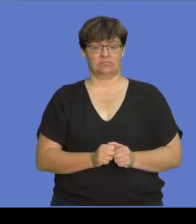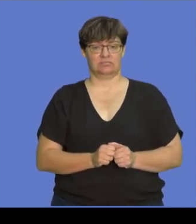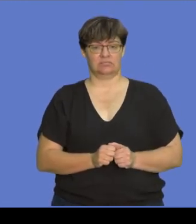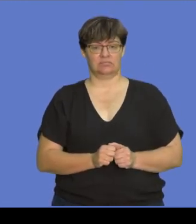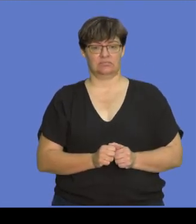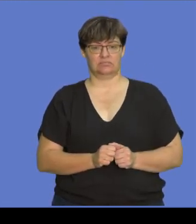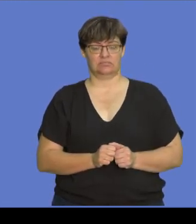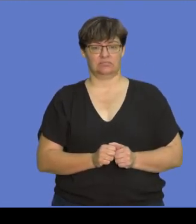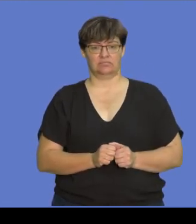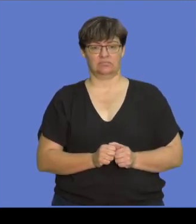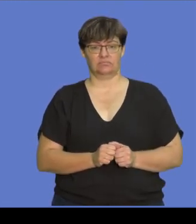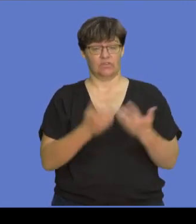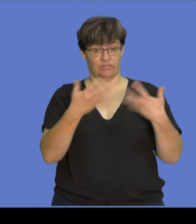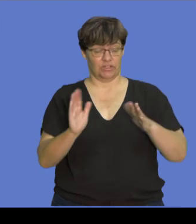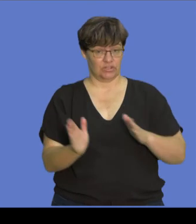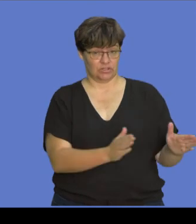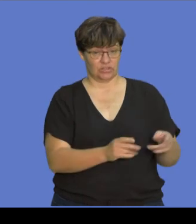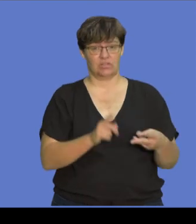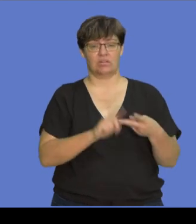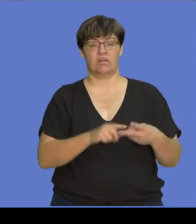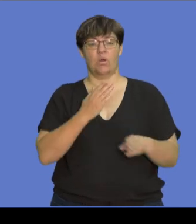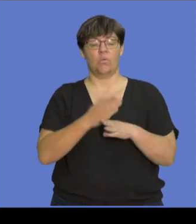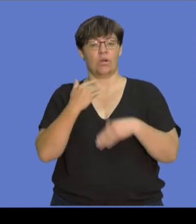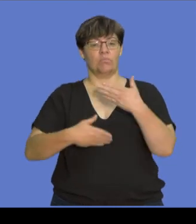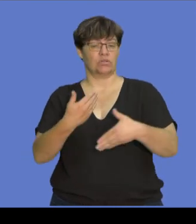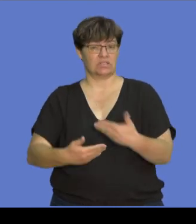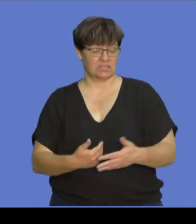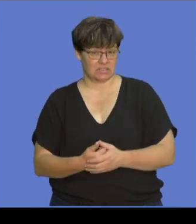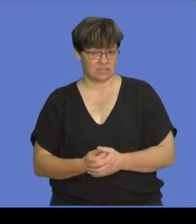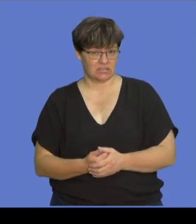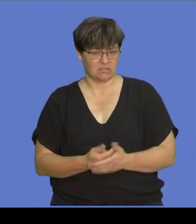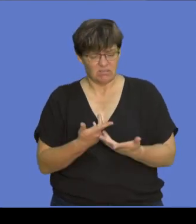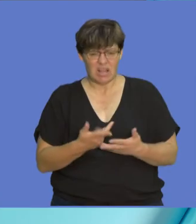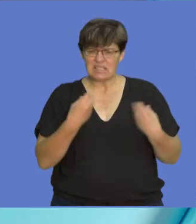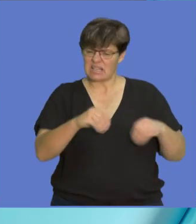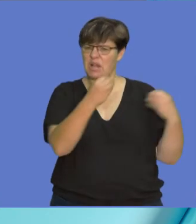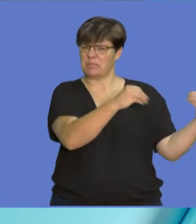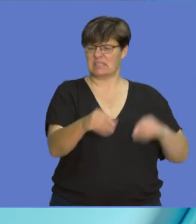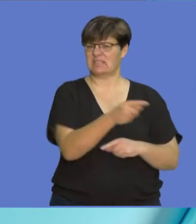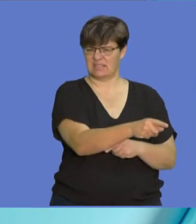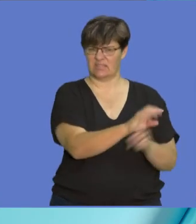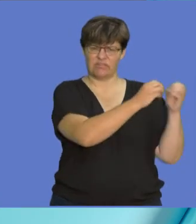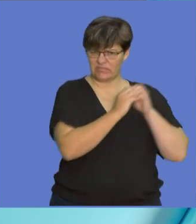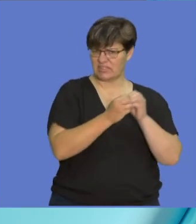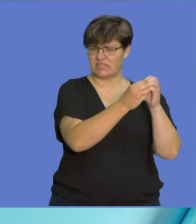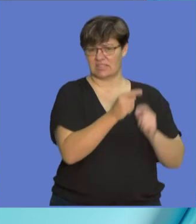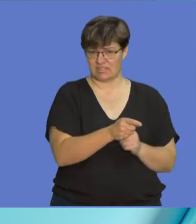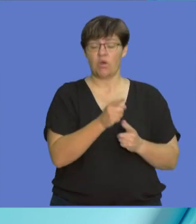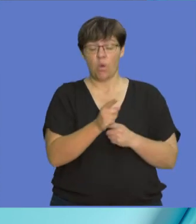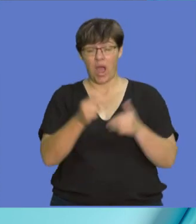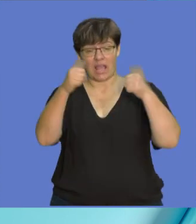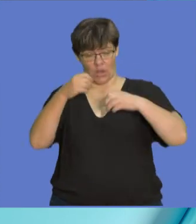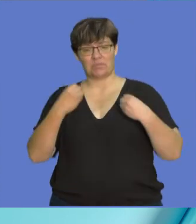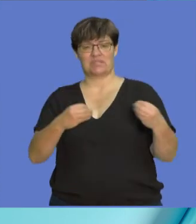right? We completed that one. The work in process, it's work in process. We're in process with that account because we have some